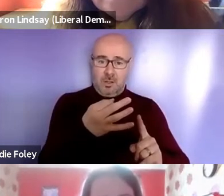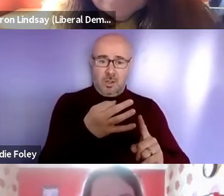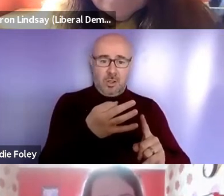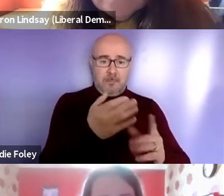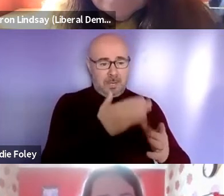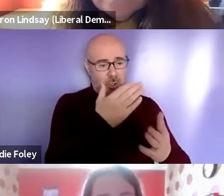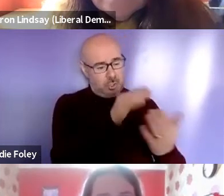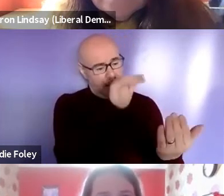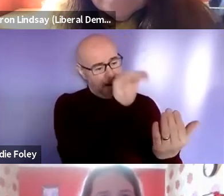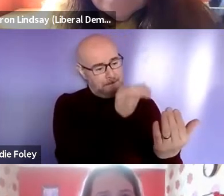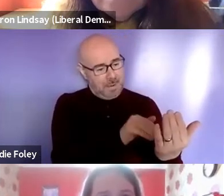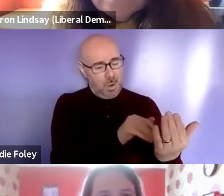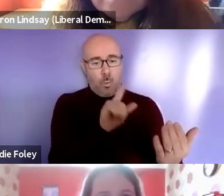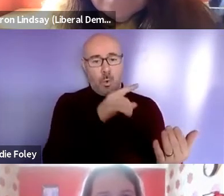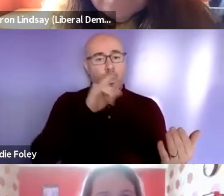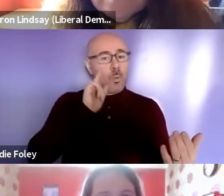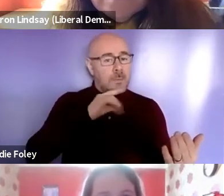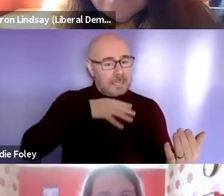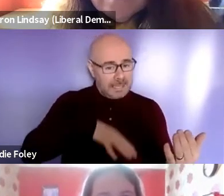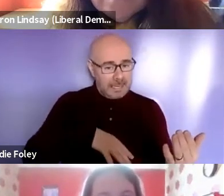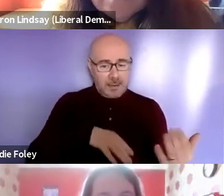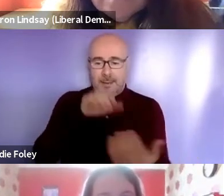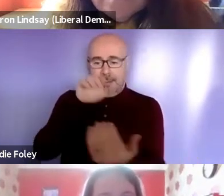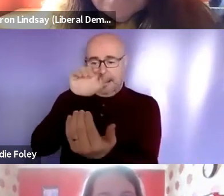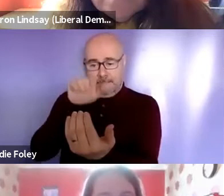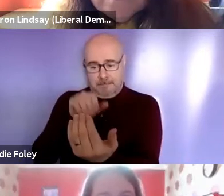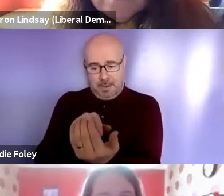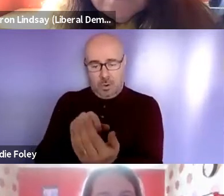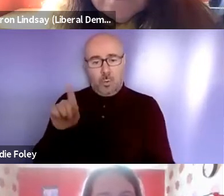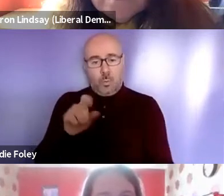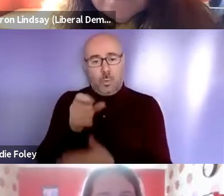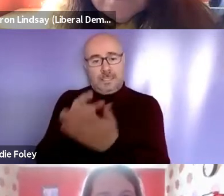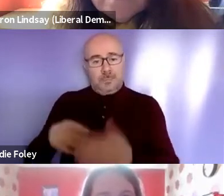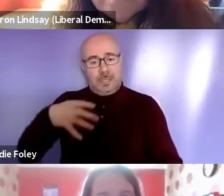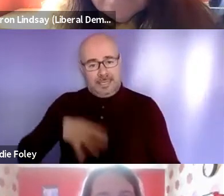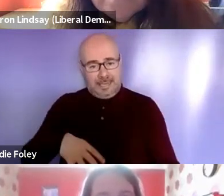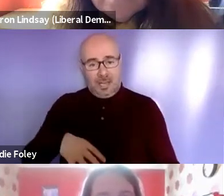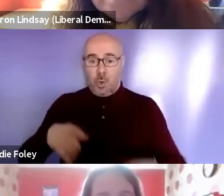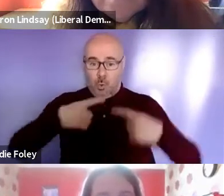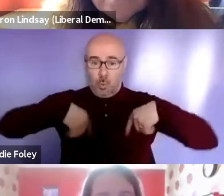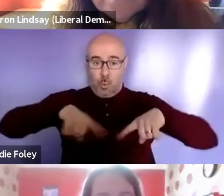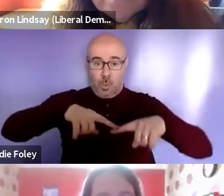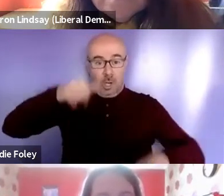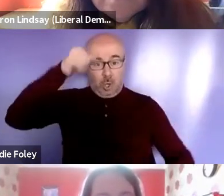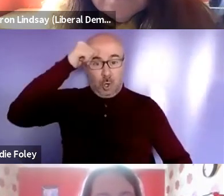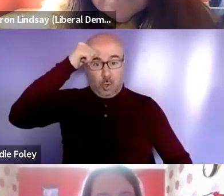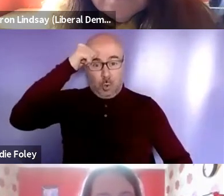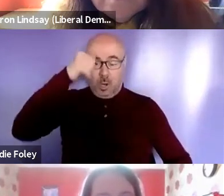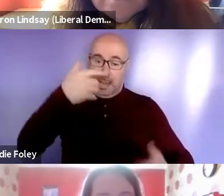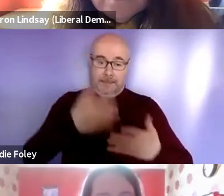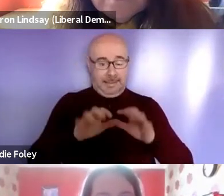for everyone. So why do we read about this in theory, write columns about it, go on social media about